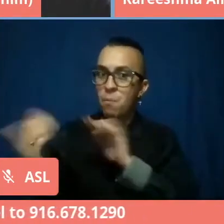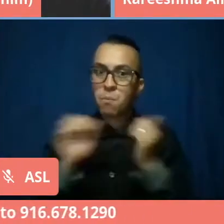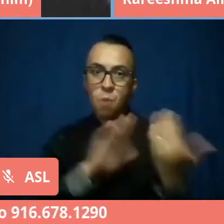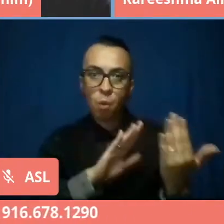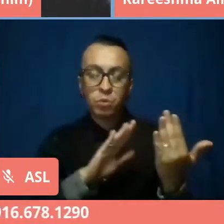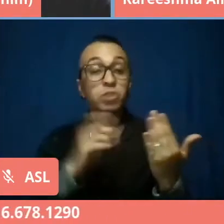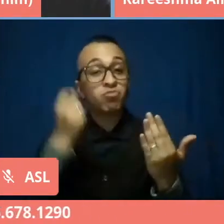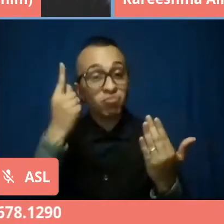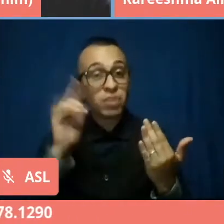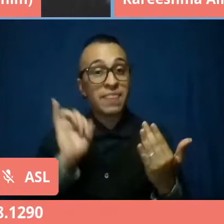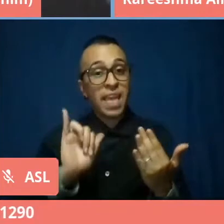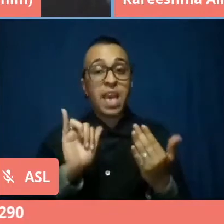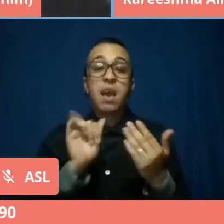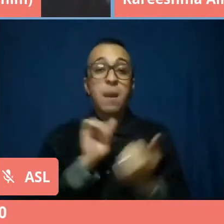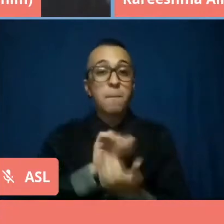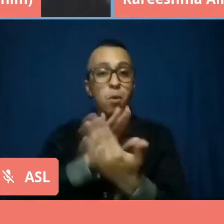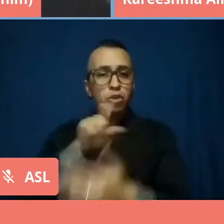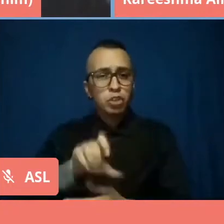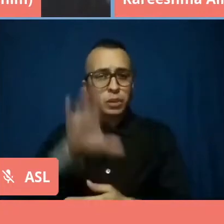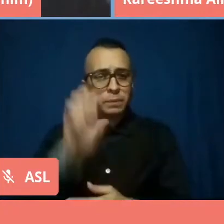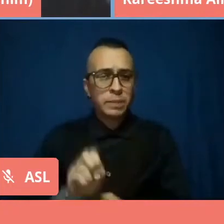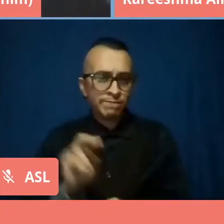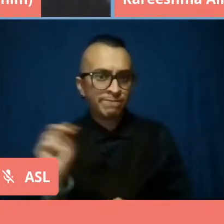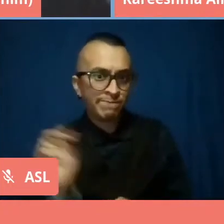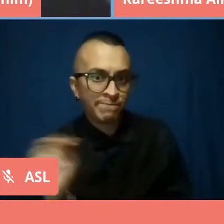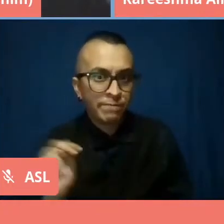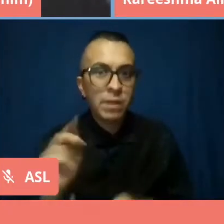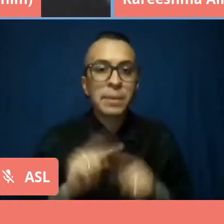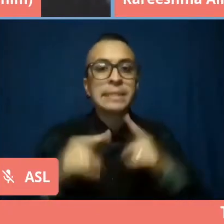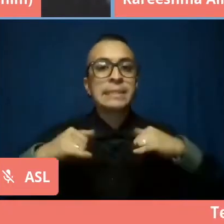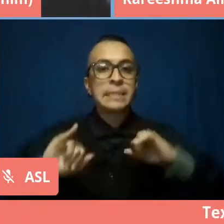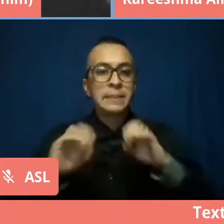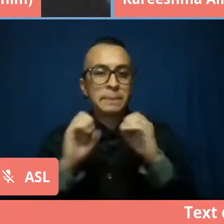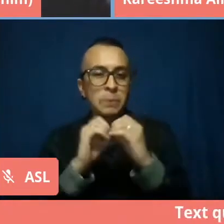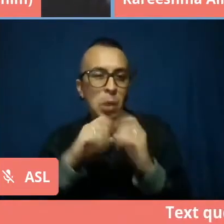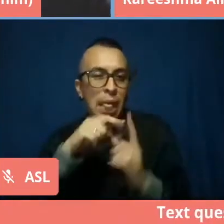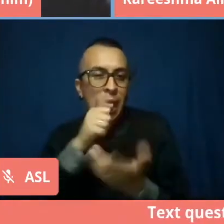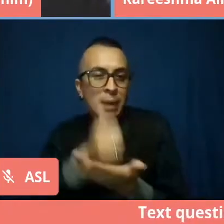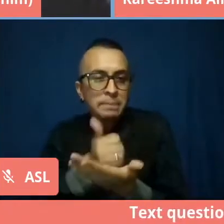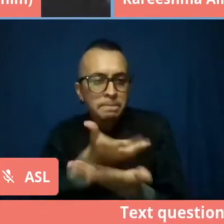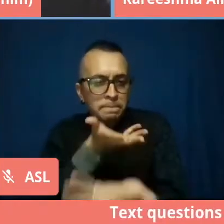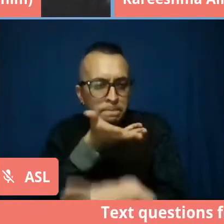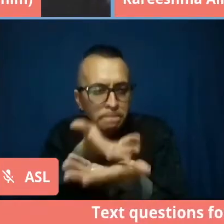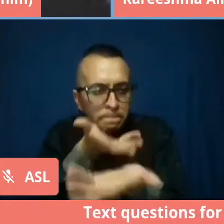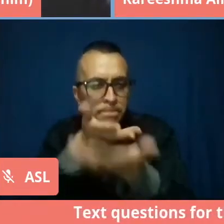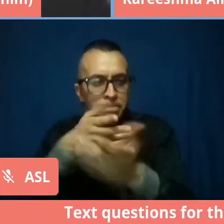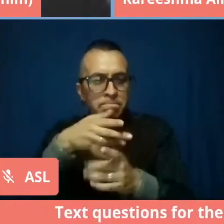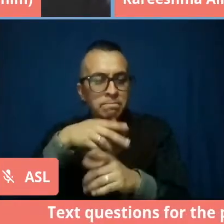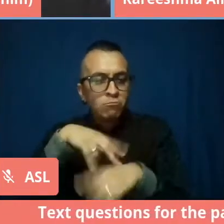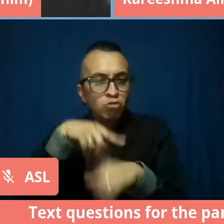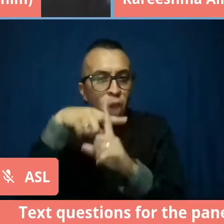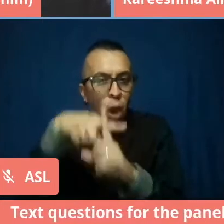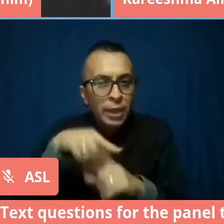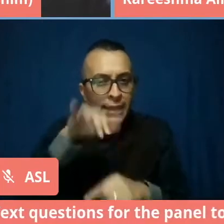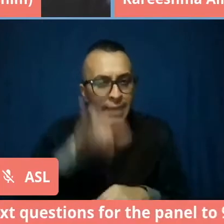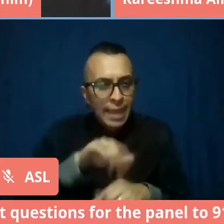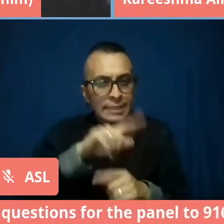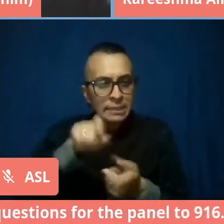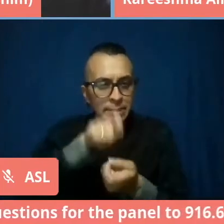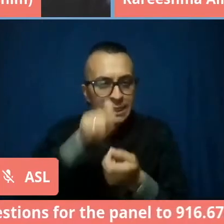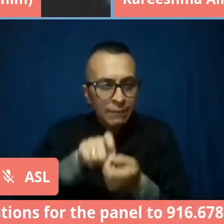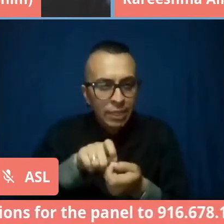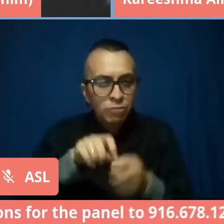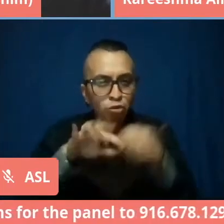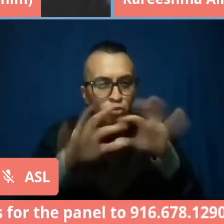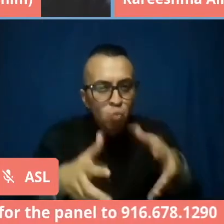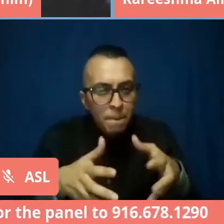very targeted in the strategies and making sure that we are targeting them to the specific groups that we